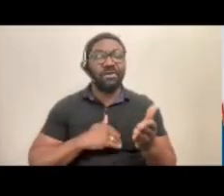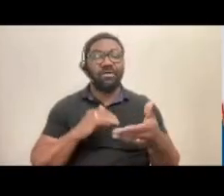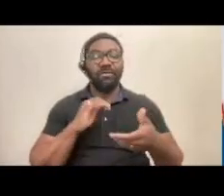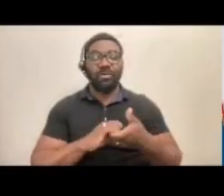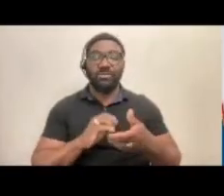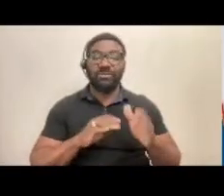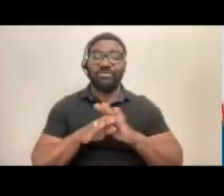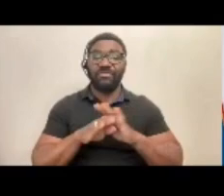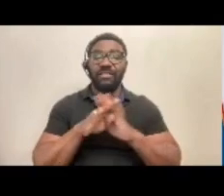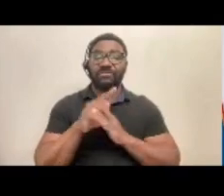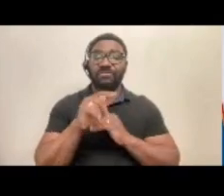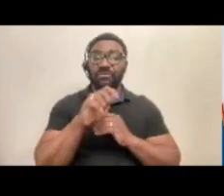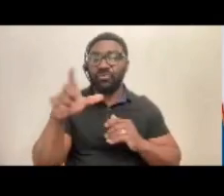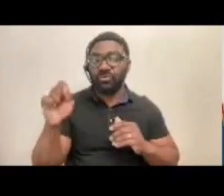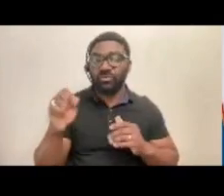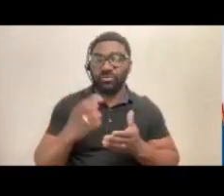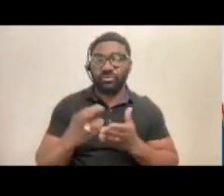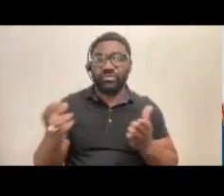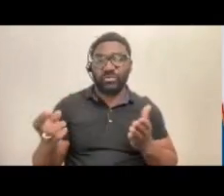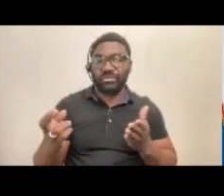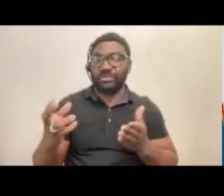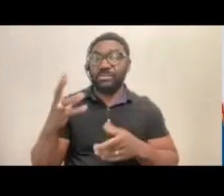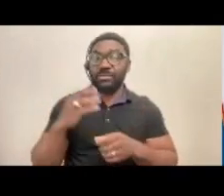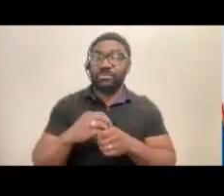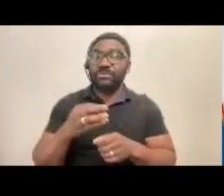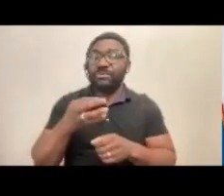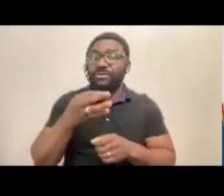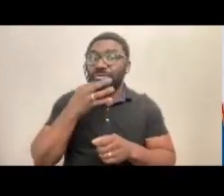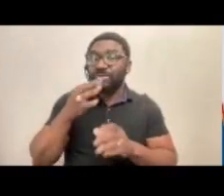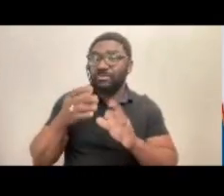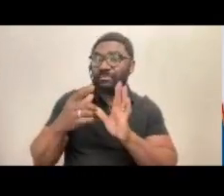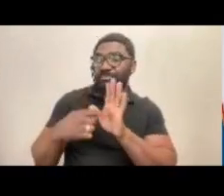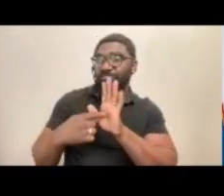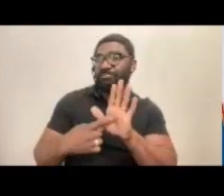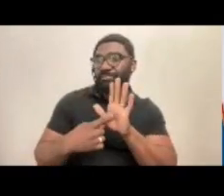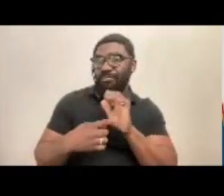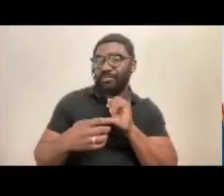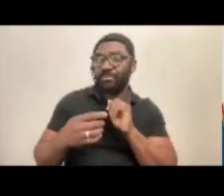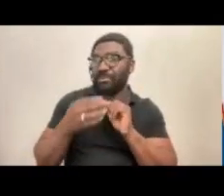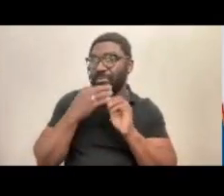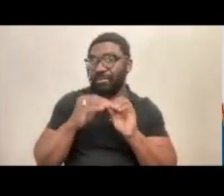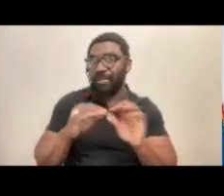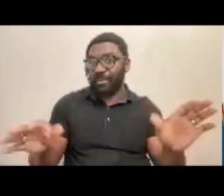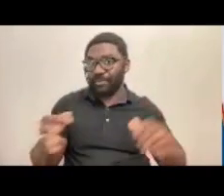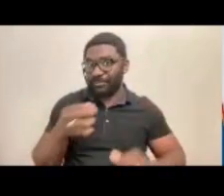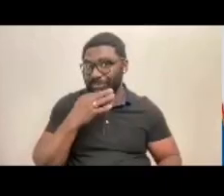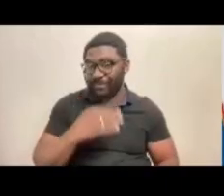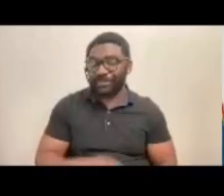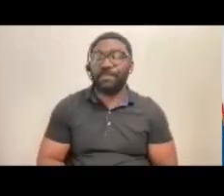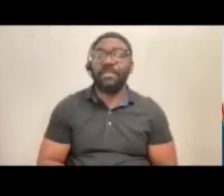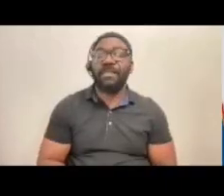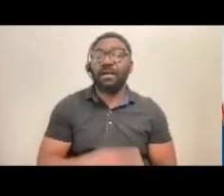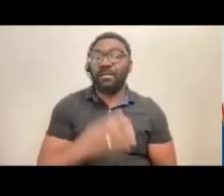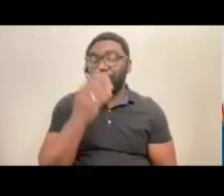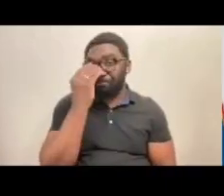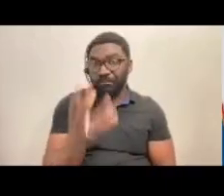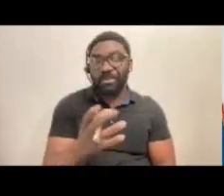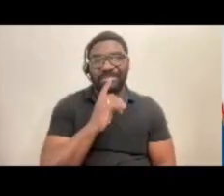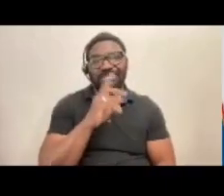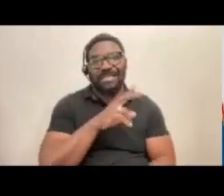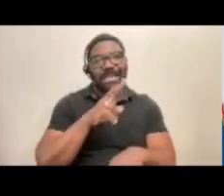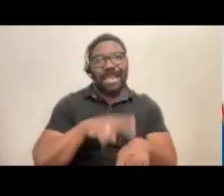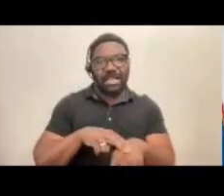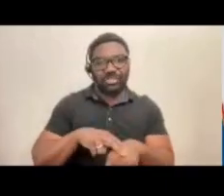resources for us, including some that I will talk about shortly that will be coming out in the very near future. But I just want to note that this really is a national